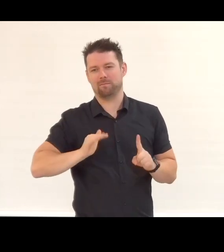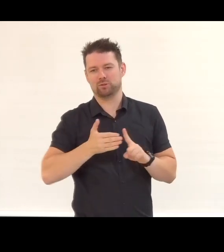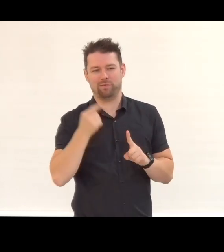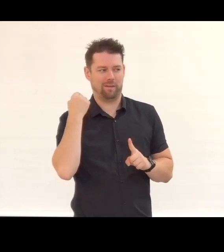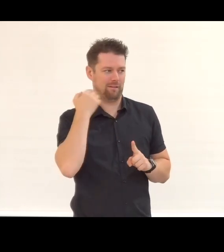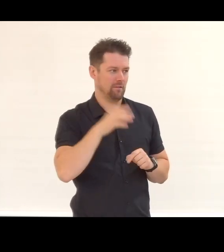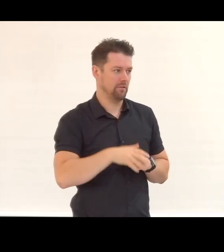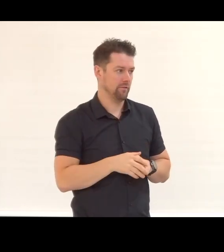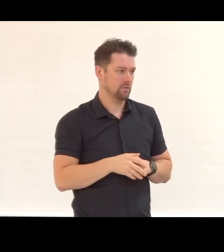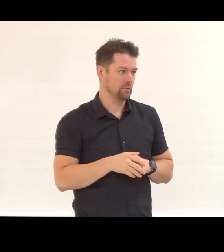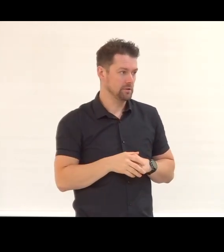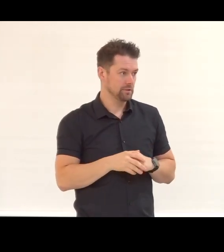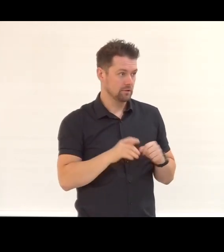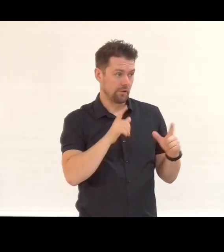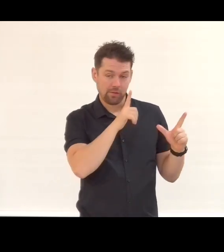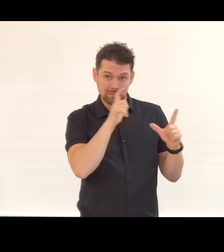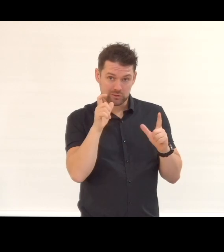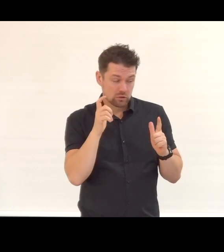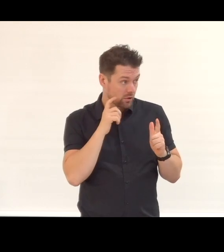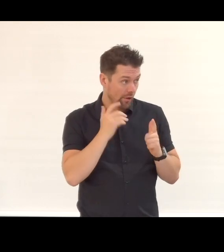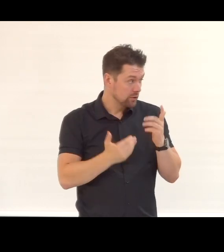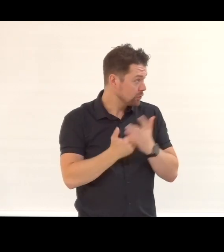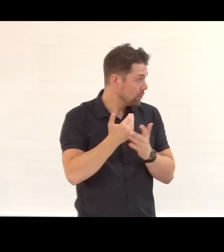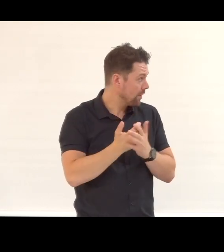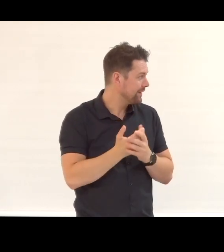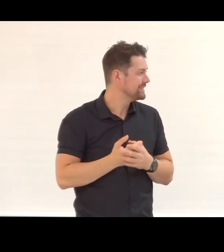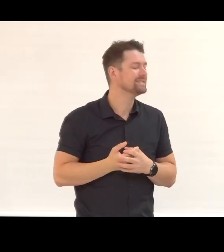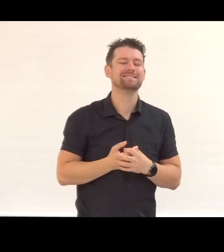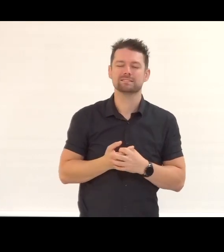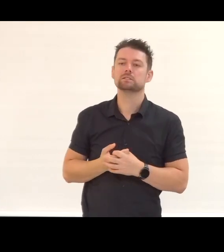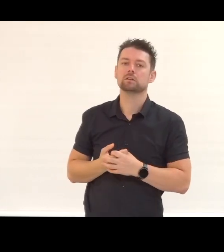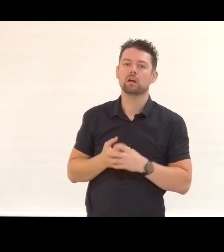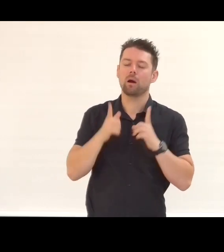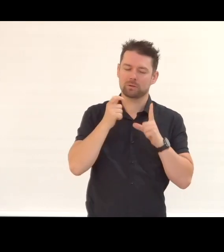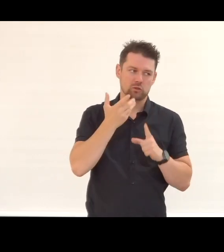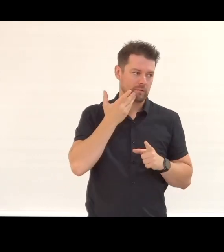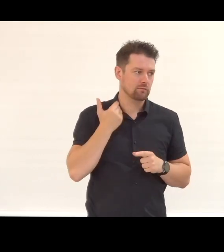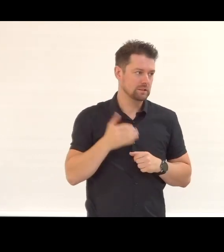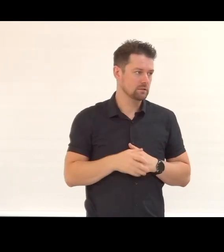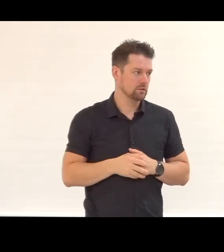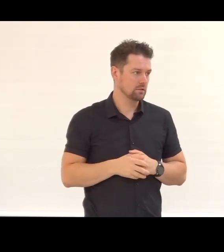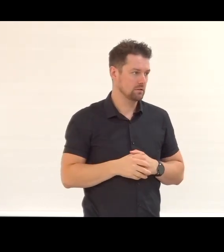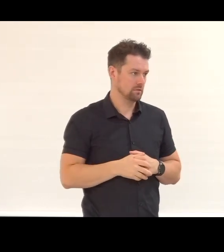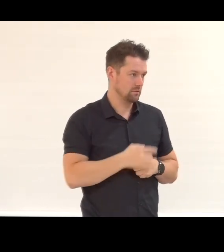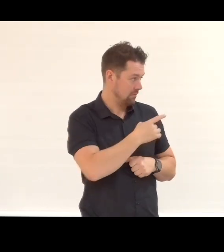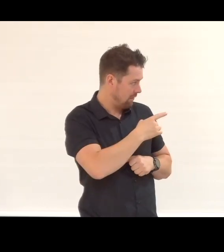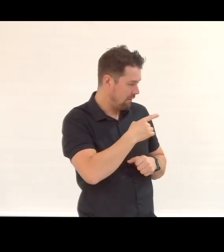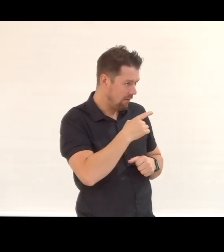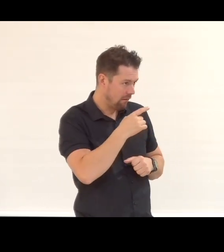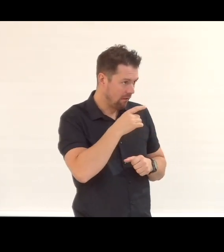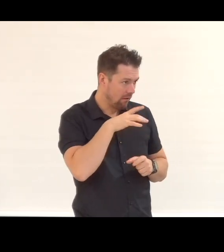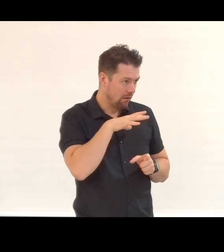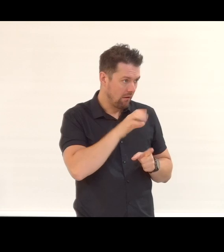showed, were they recent? Were they new pictures? Like the pictures in the presentation were recent. So I noticed the white helmets